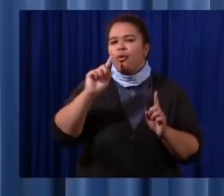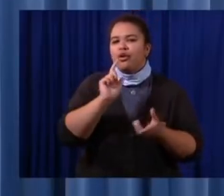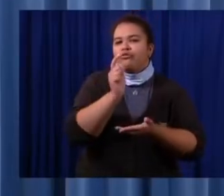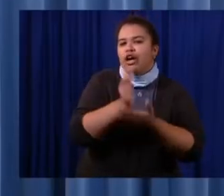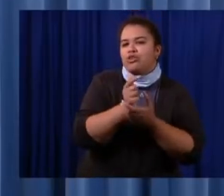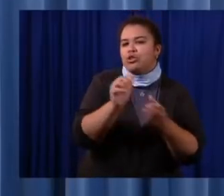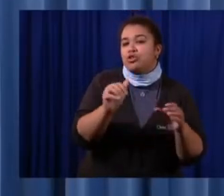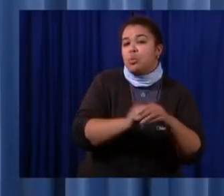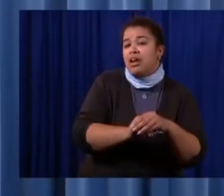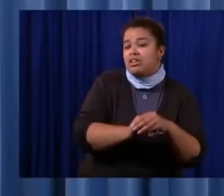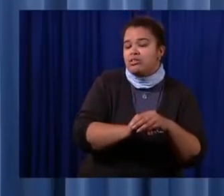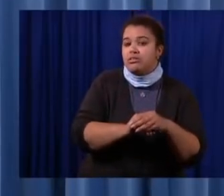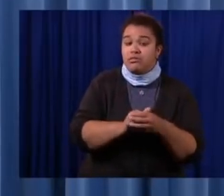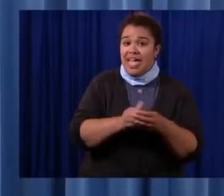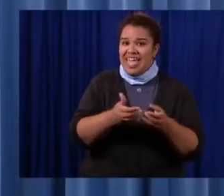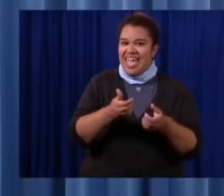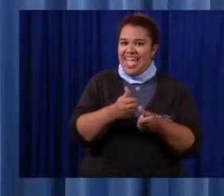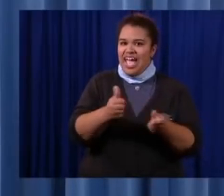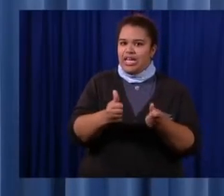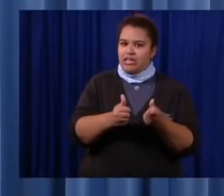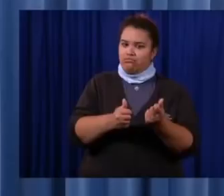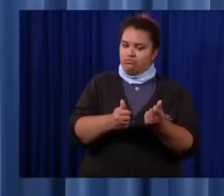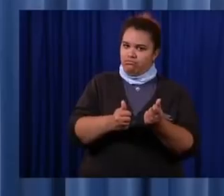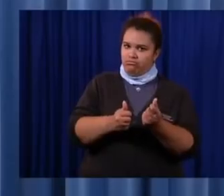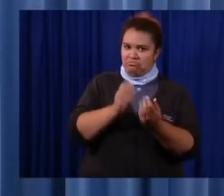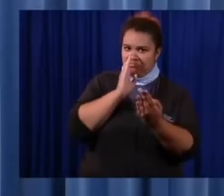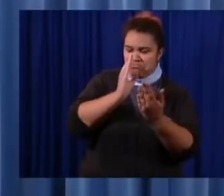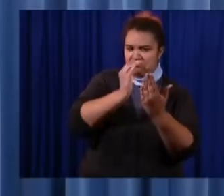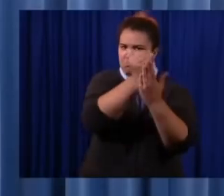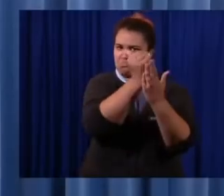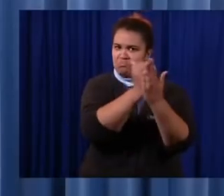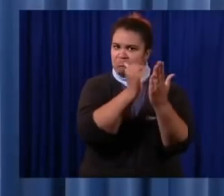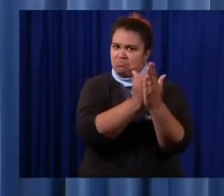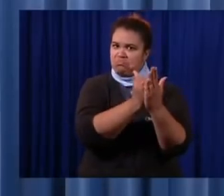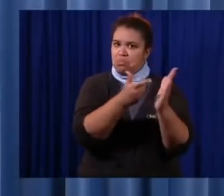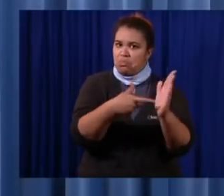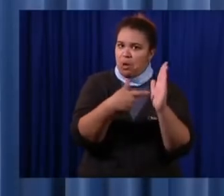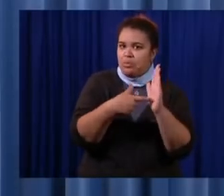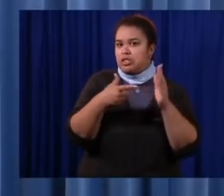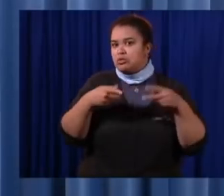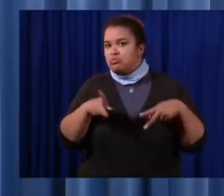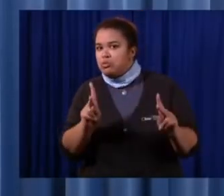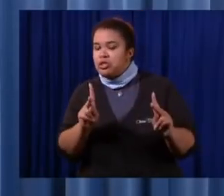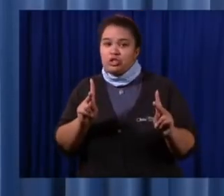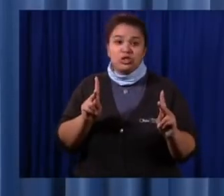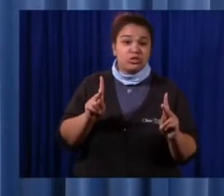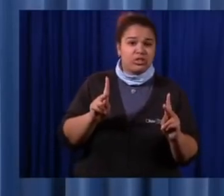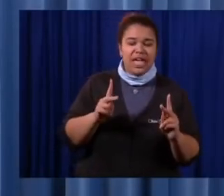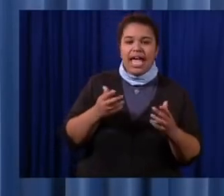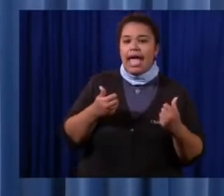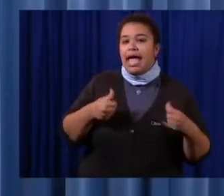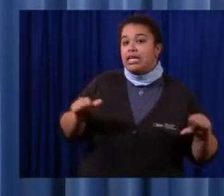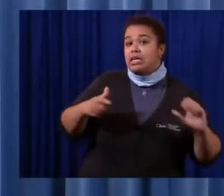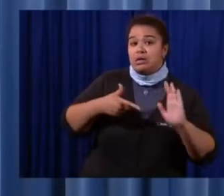can give on if those gatherings can go on and what the conditions are for those gatherings.